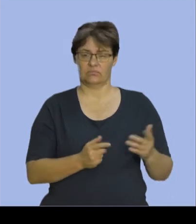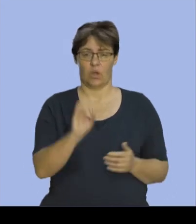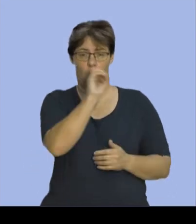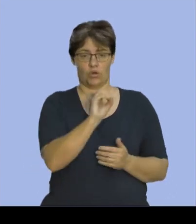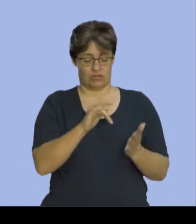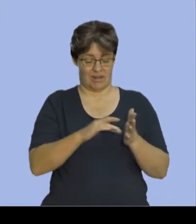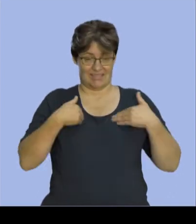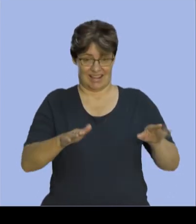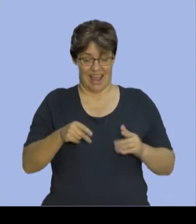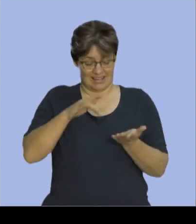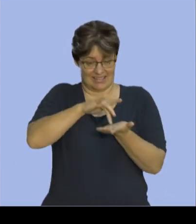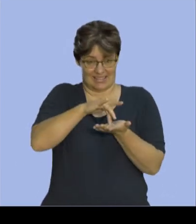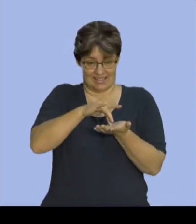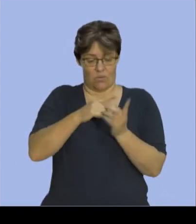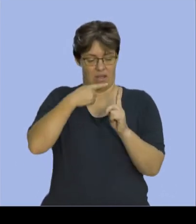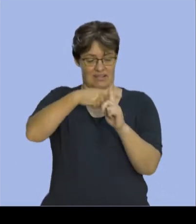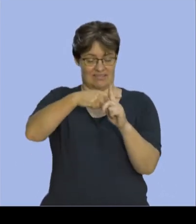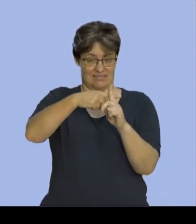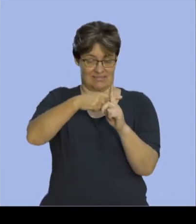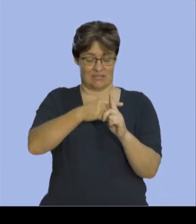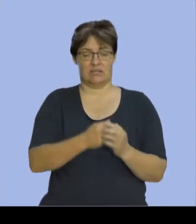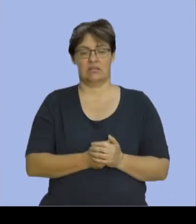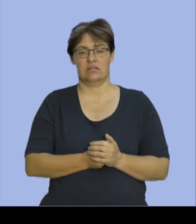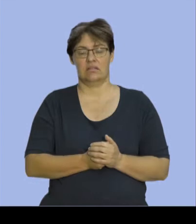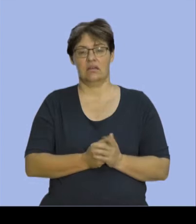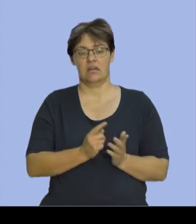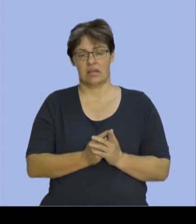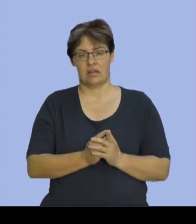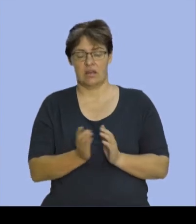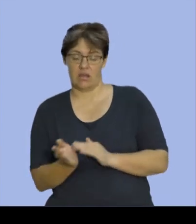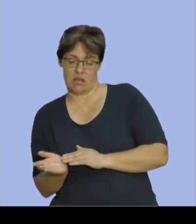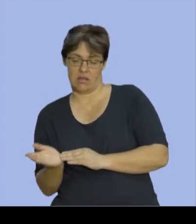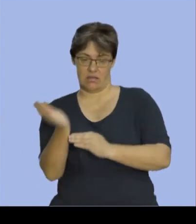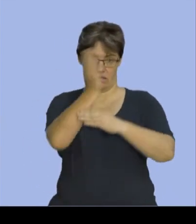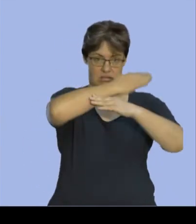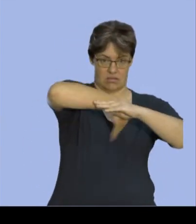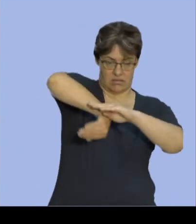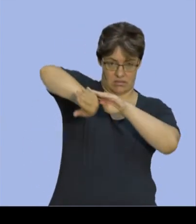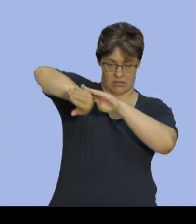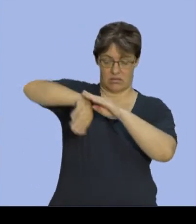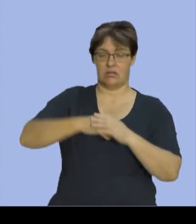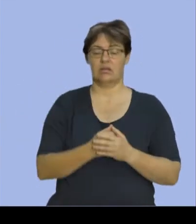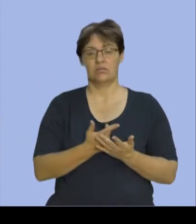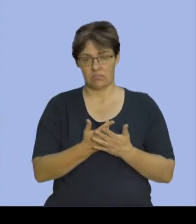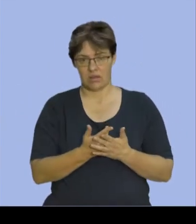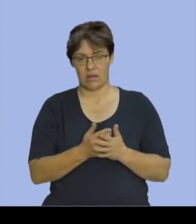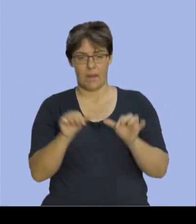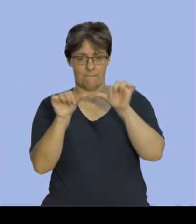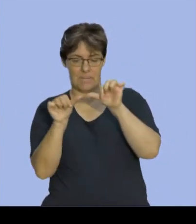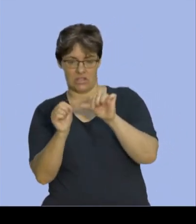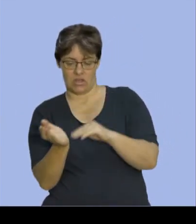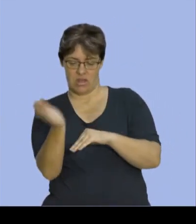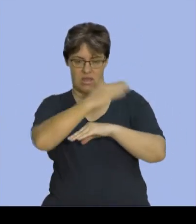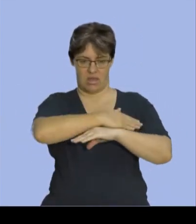origin. Remember, the origin is where they are intersecting. It moves in an anti-clockwise direction when we are trying to measure